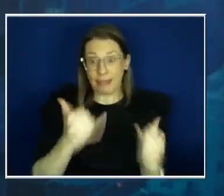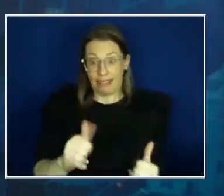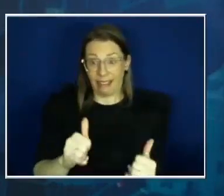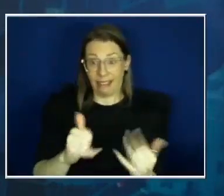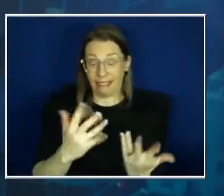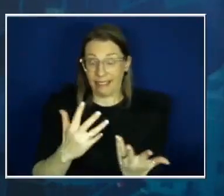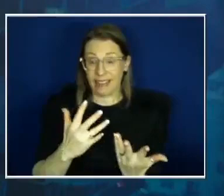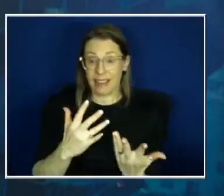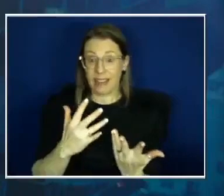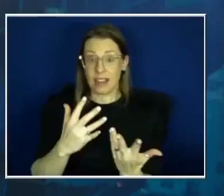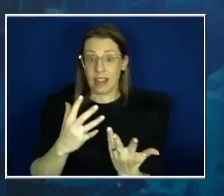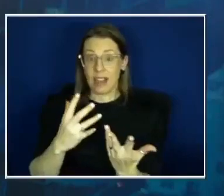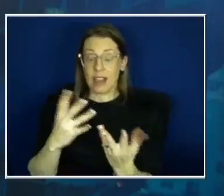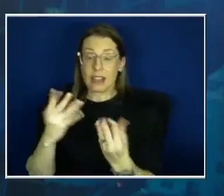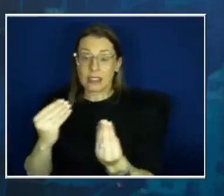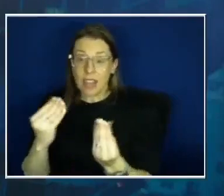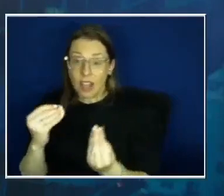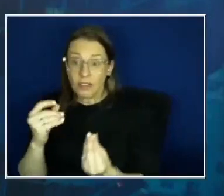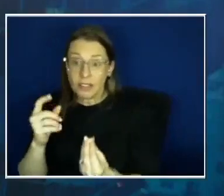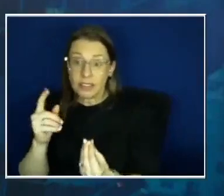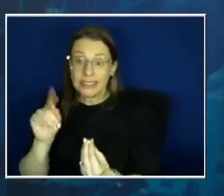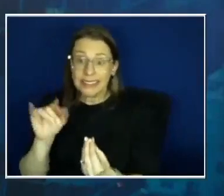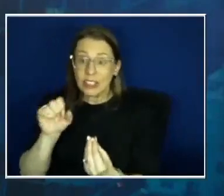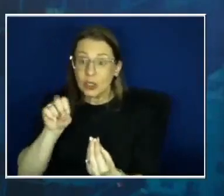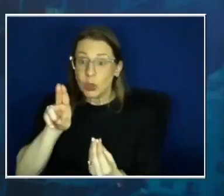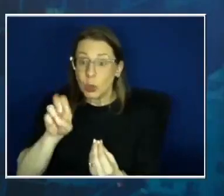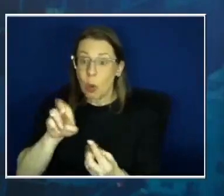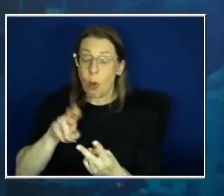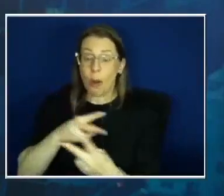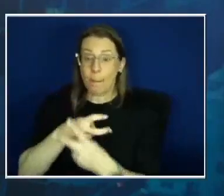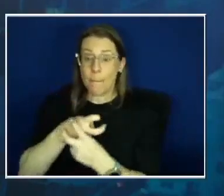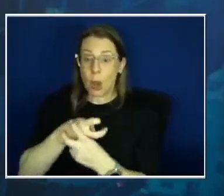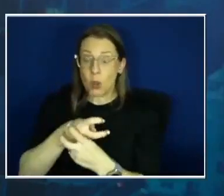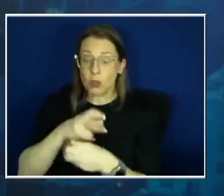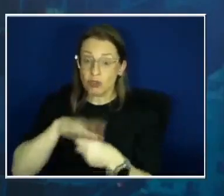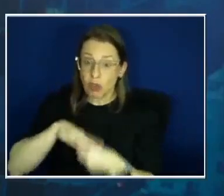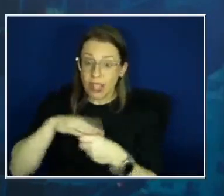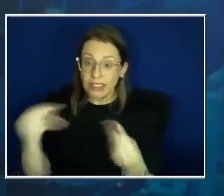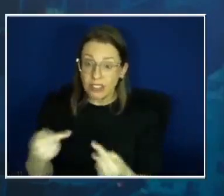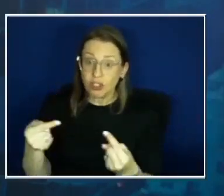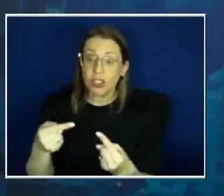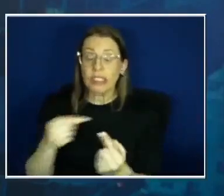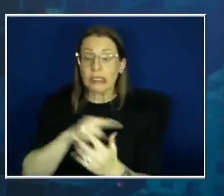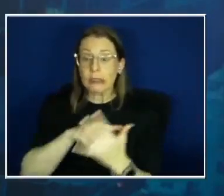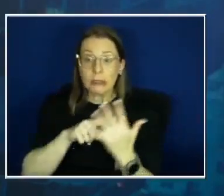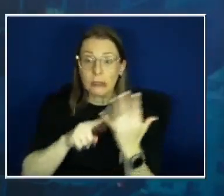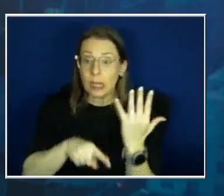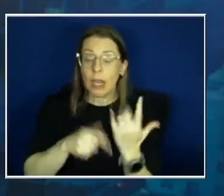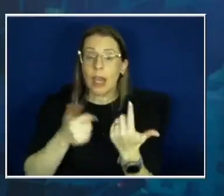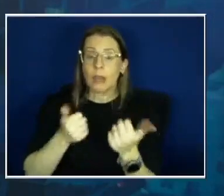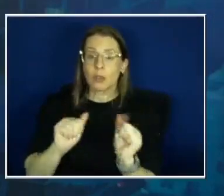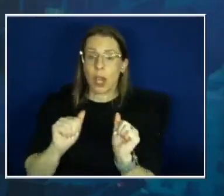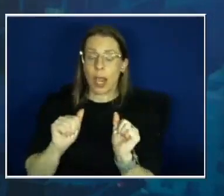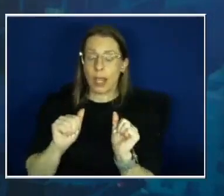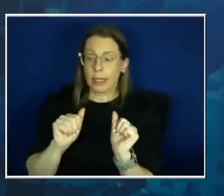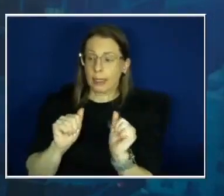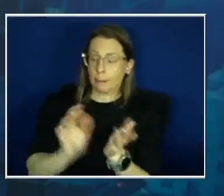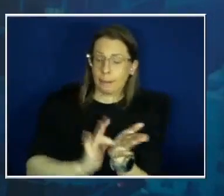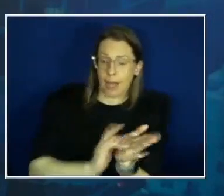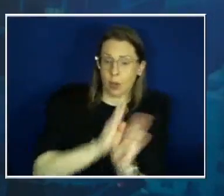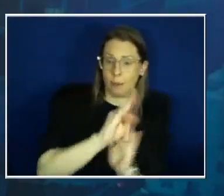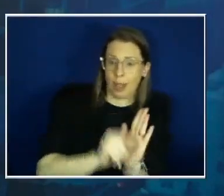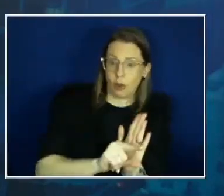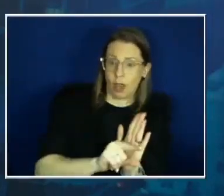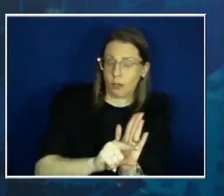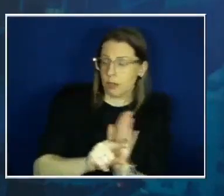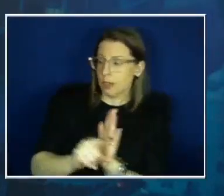soft tissue injuries or bone stress injuries. And so, I'm trying to meld some of that medical background and making sure